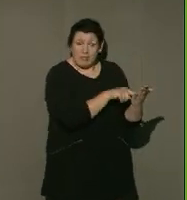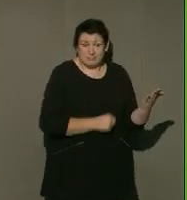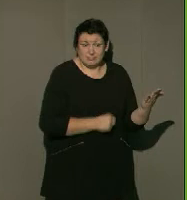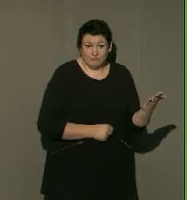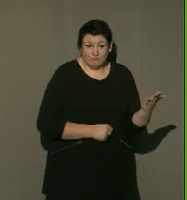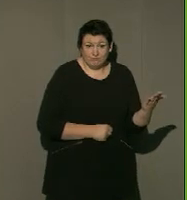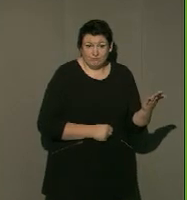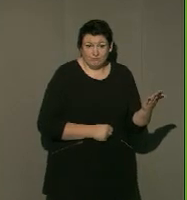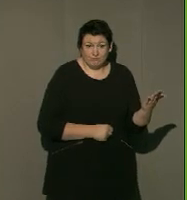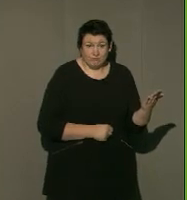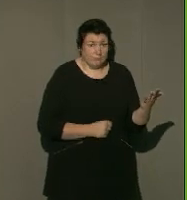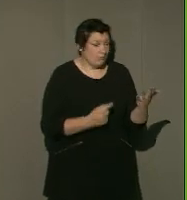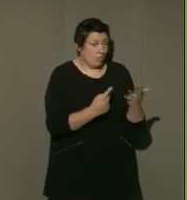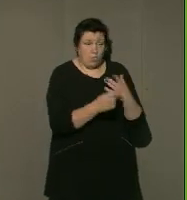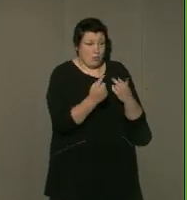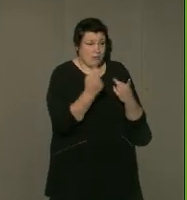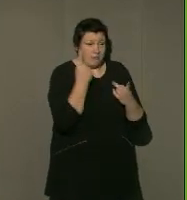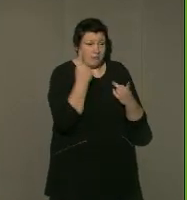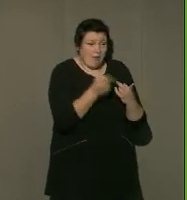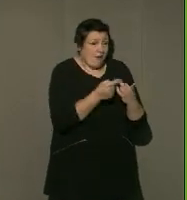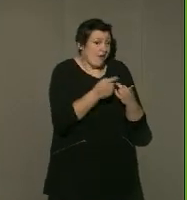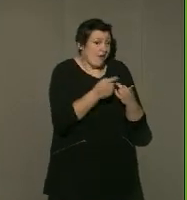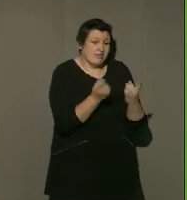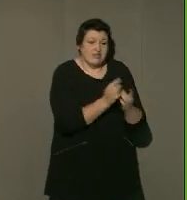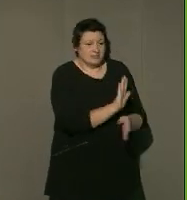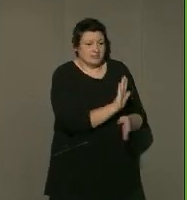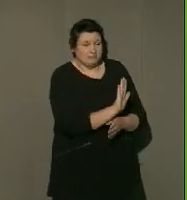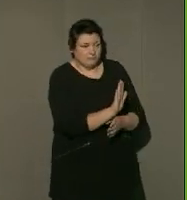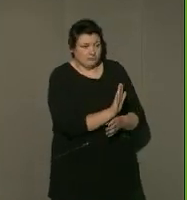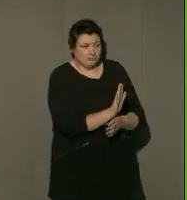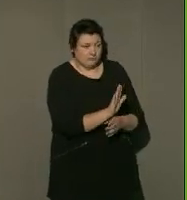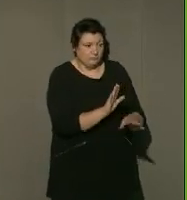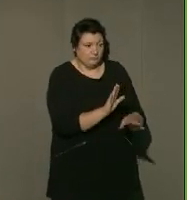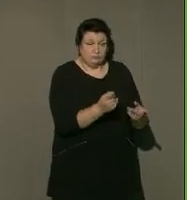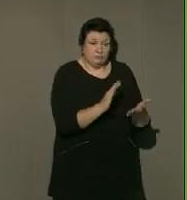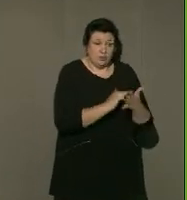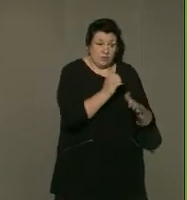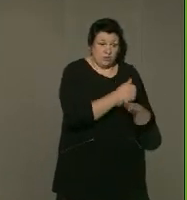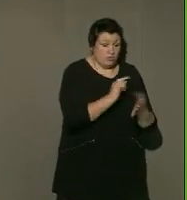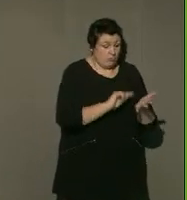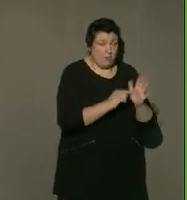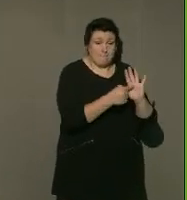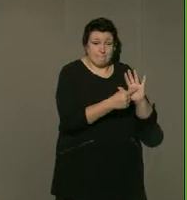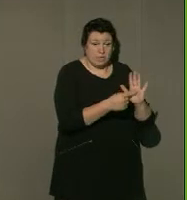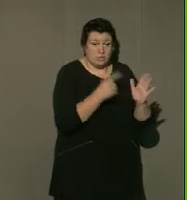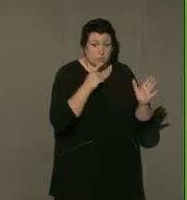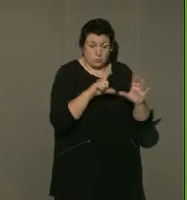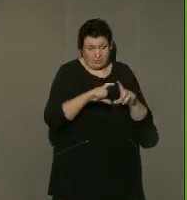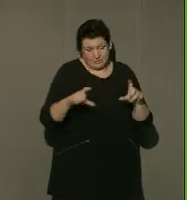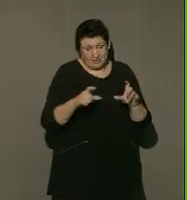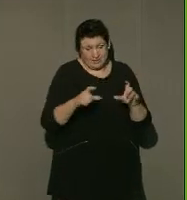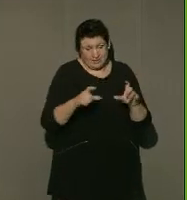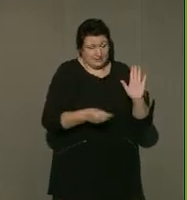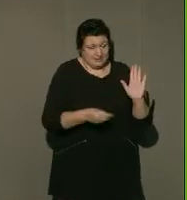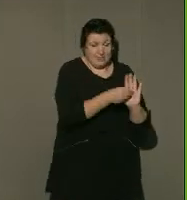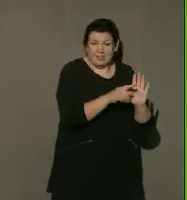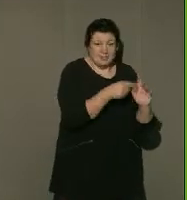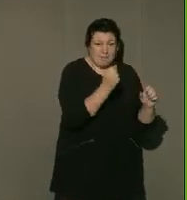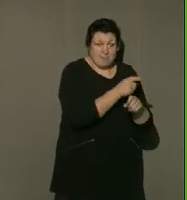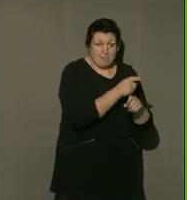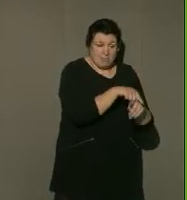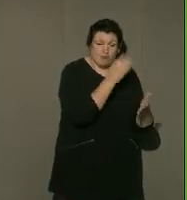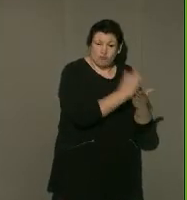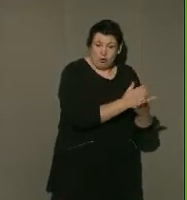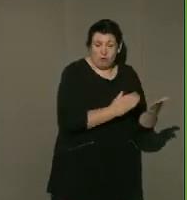concerned with other things. In the case of the other motion referred to, the text that was inserted did not negate that motion.